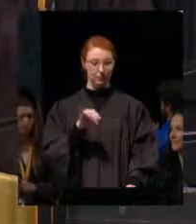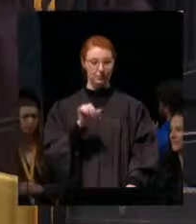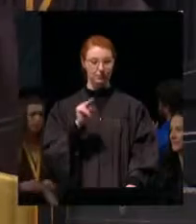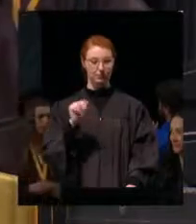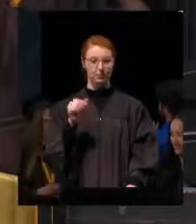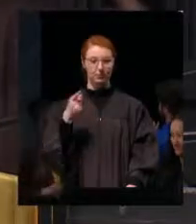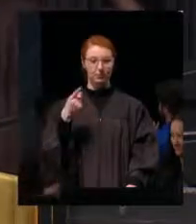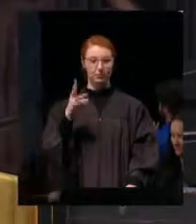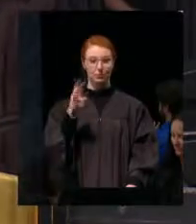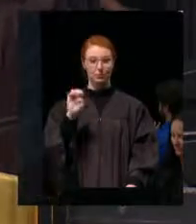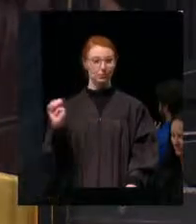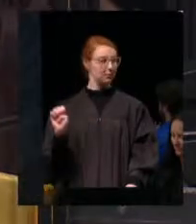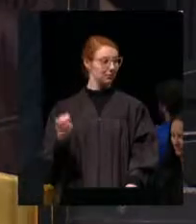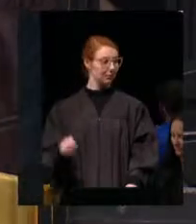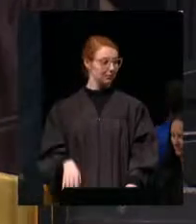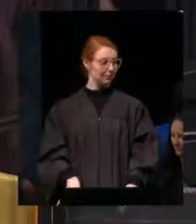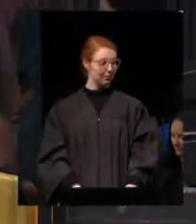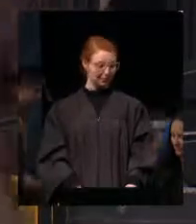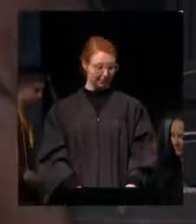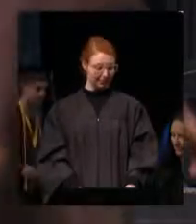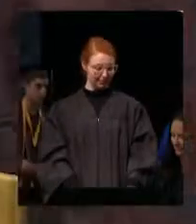Diana Gui.